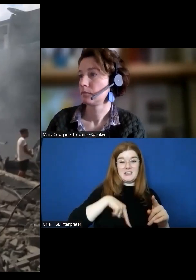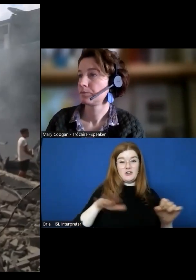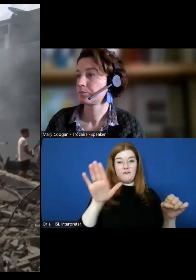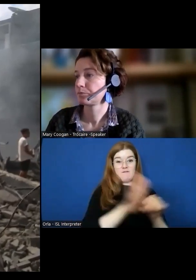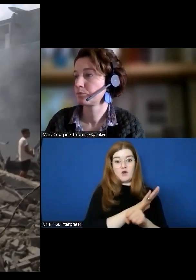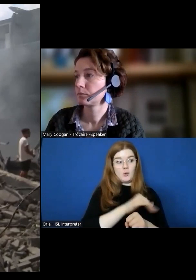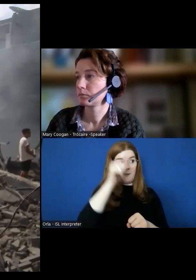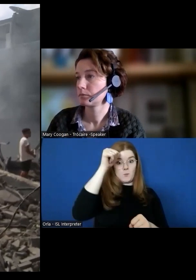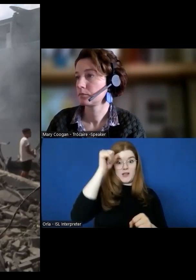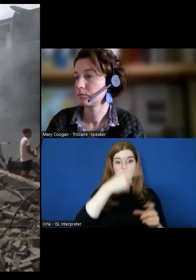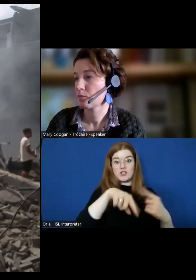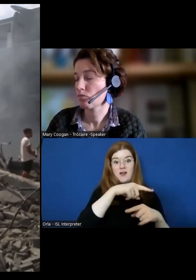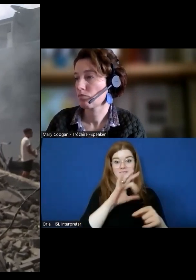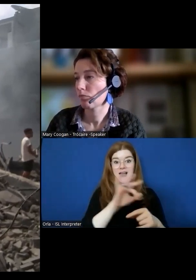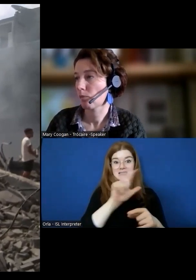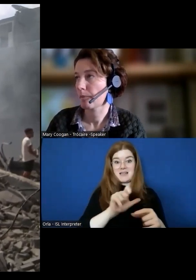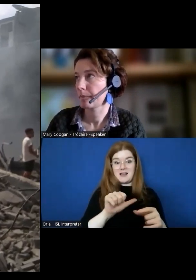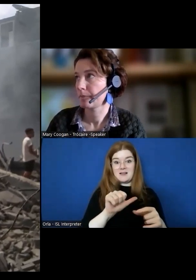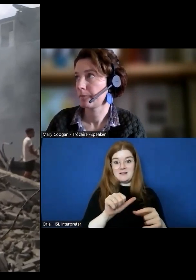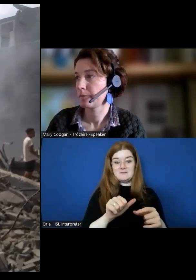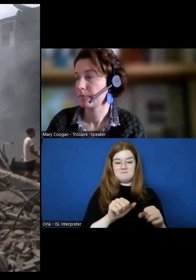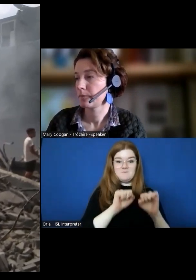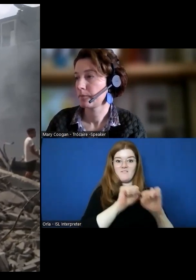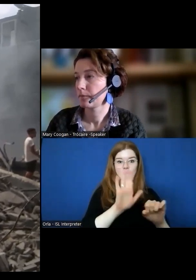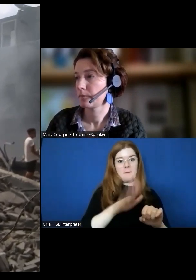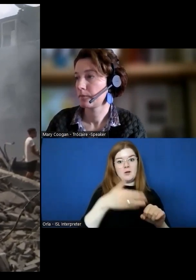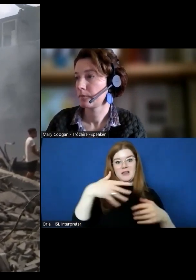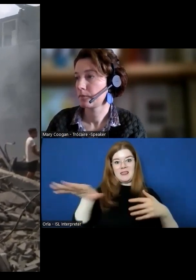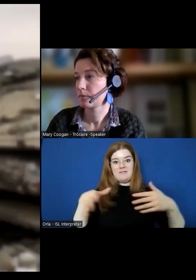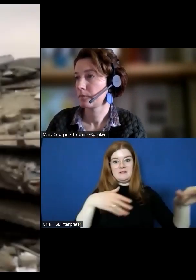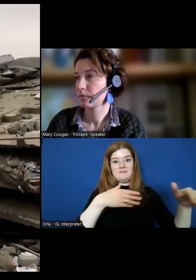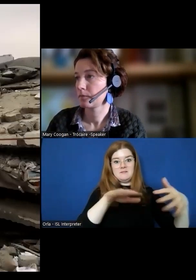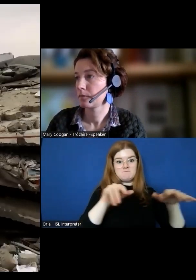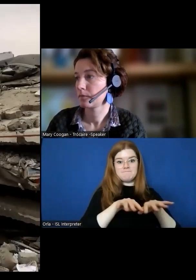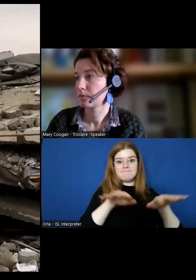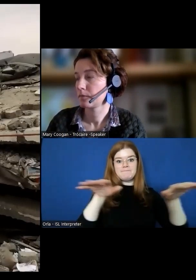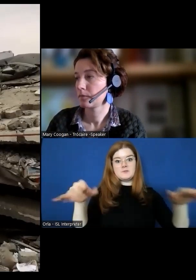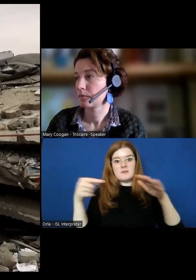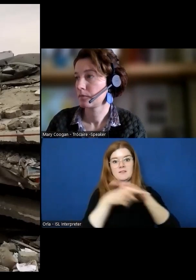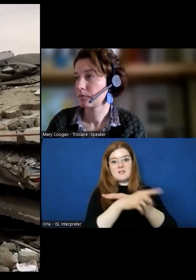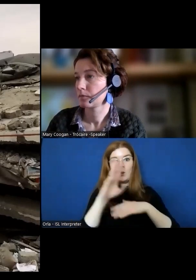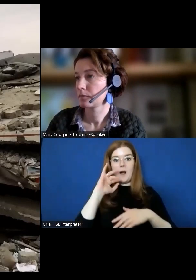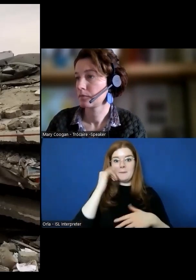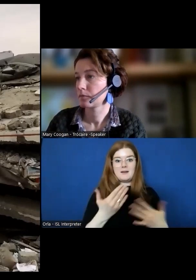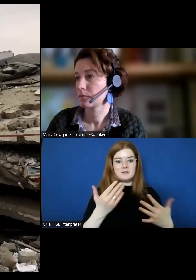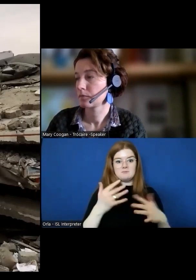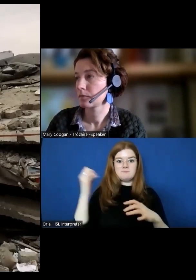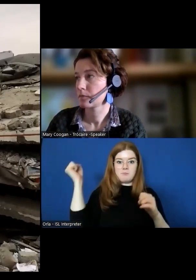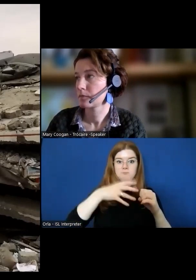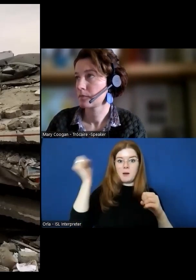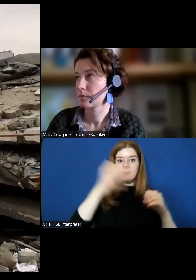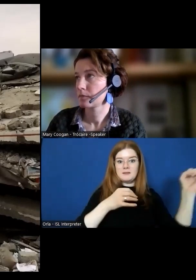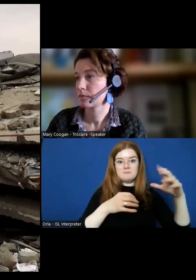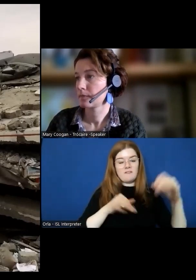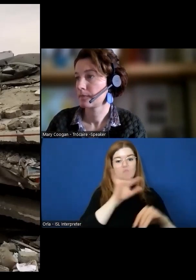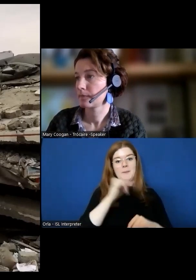entire population of Gaza has been forced to leave their homes due to the bombardment from the Israeli